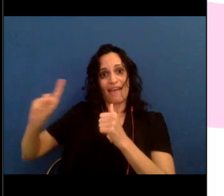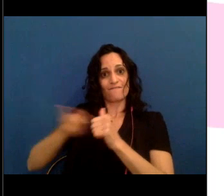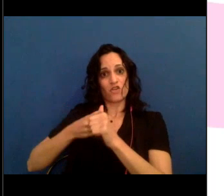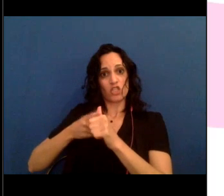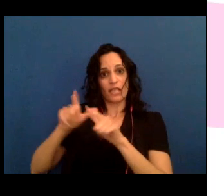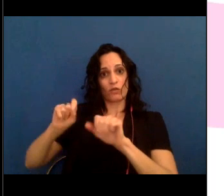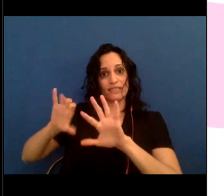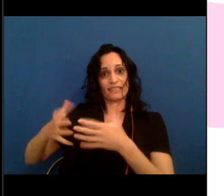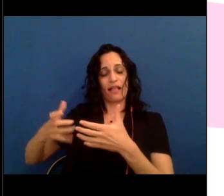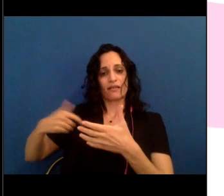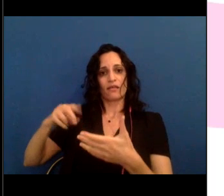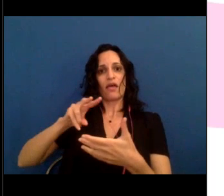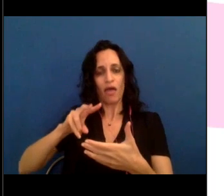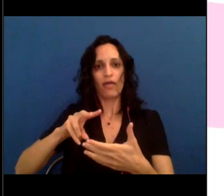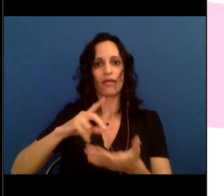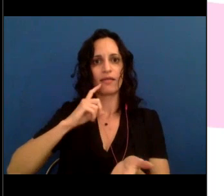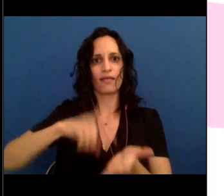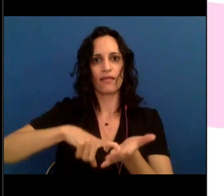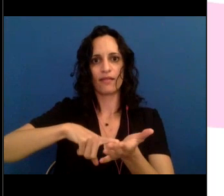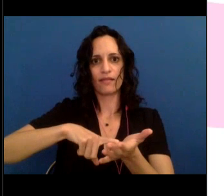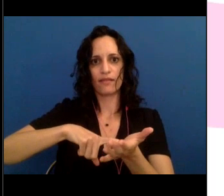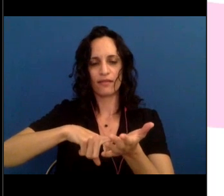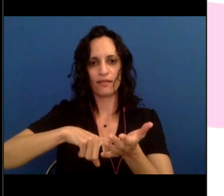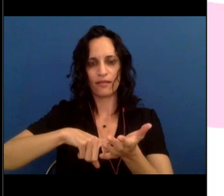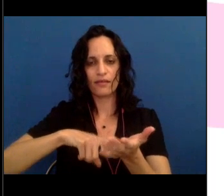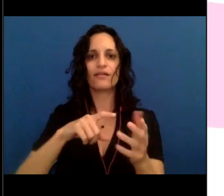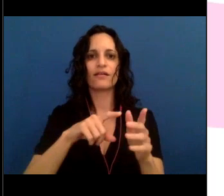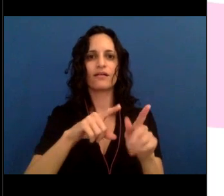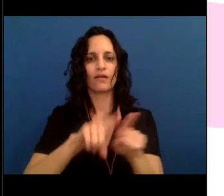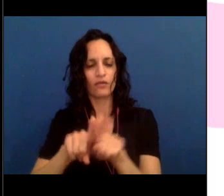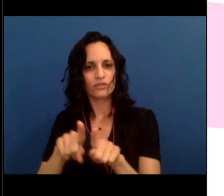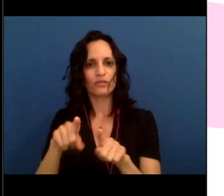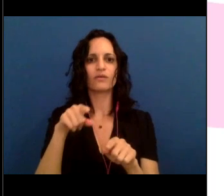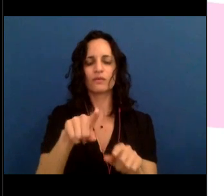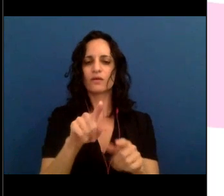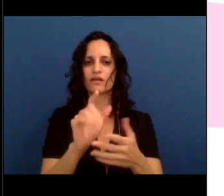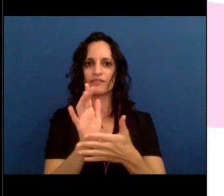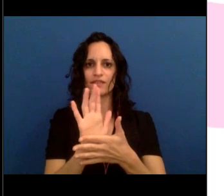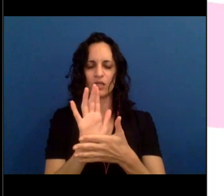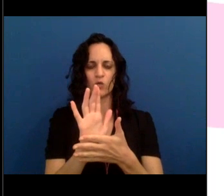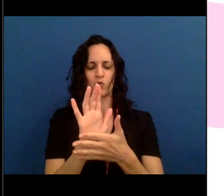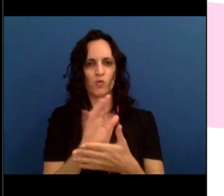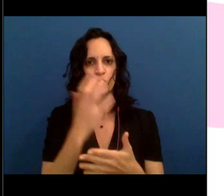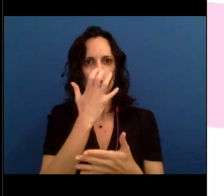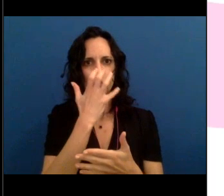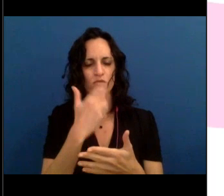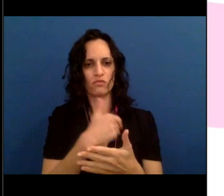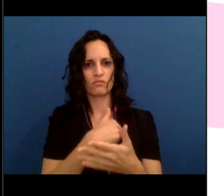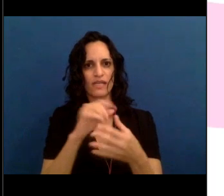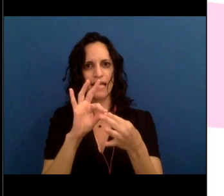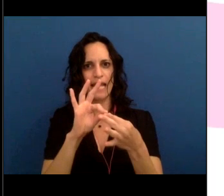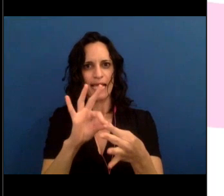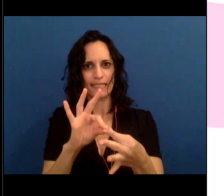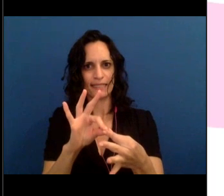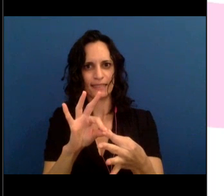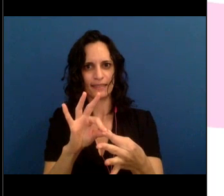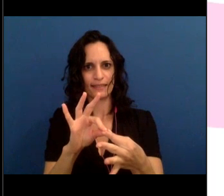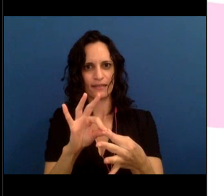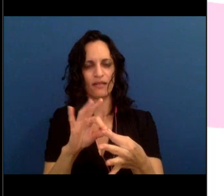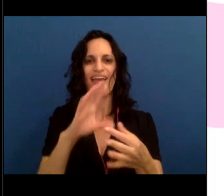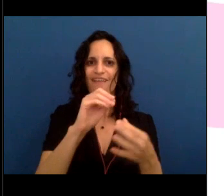within the purview of linguistics. But I also saw this as deeply connected to and in relation to that passage from Zora Neale